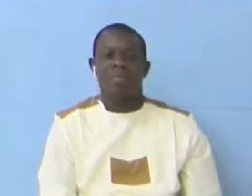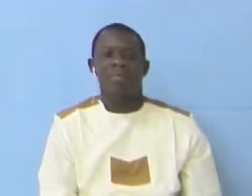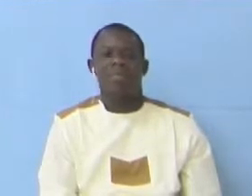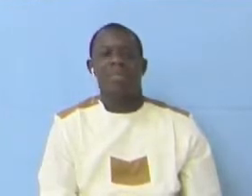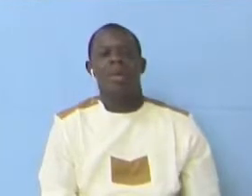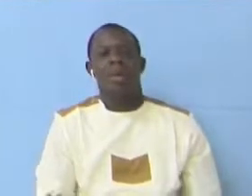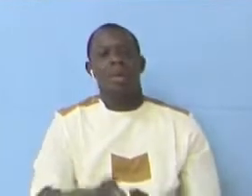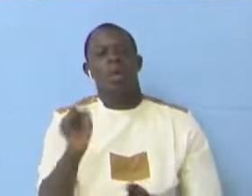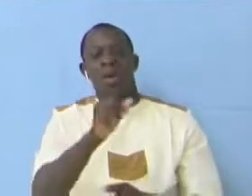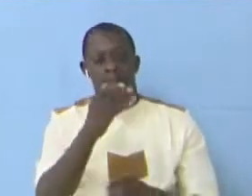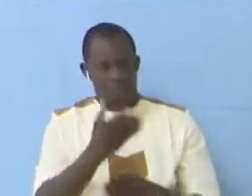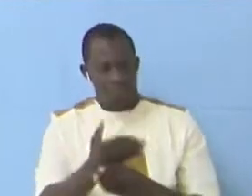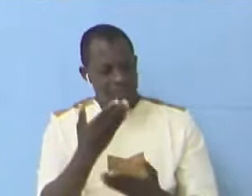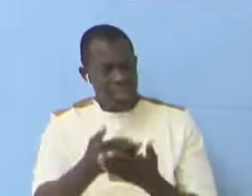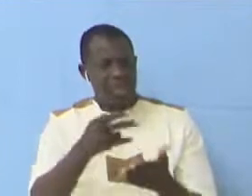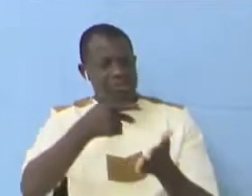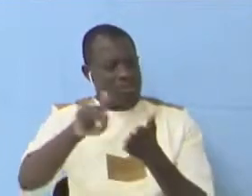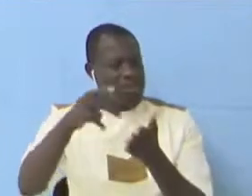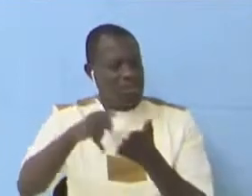Then put them in the bus.